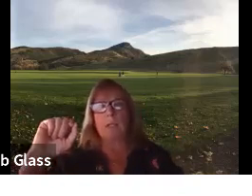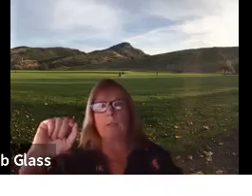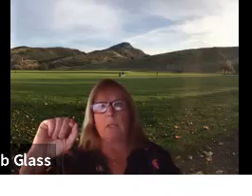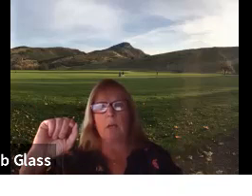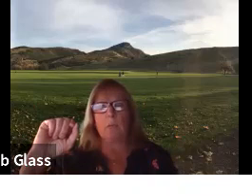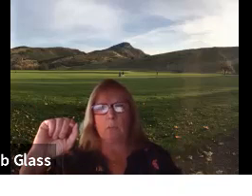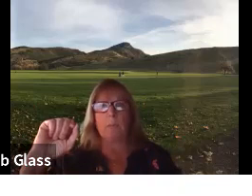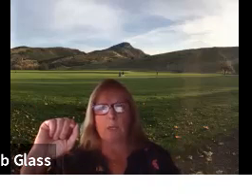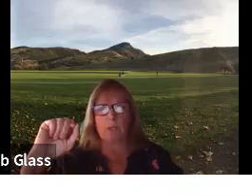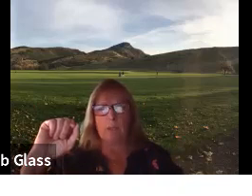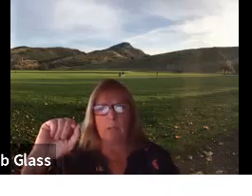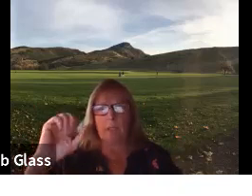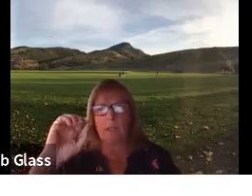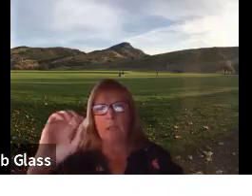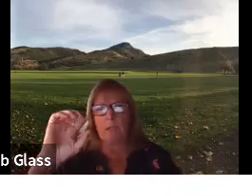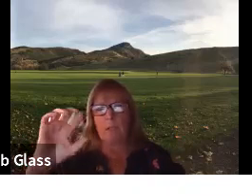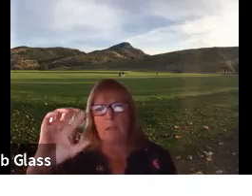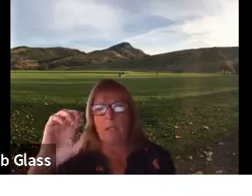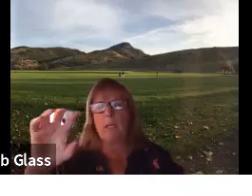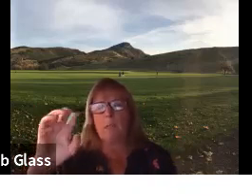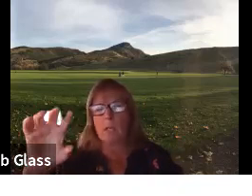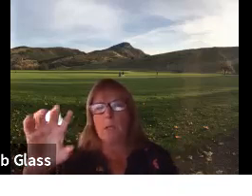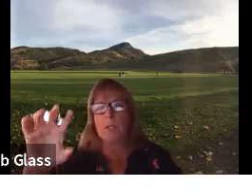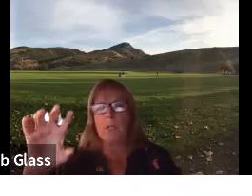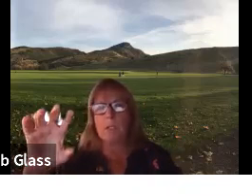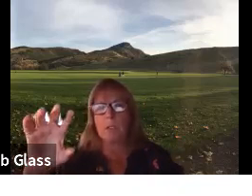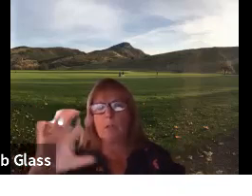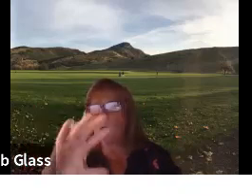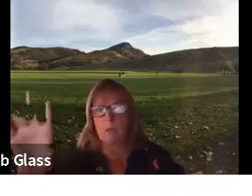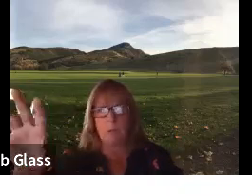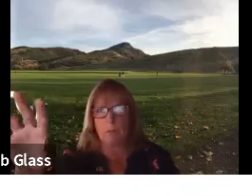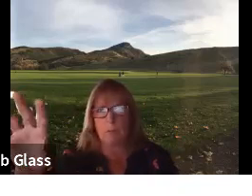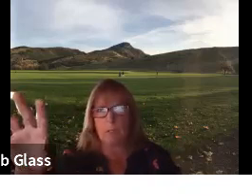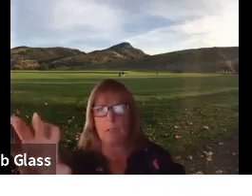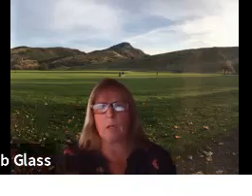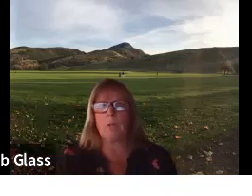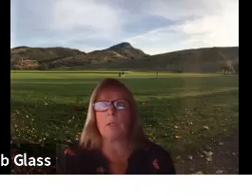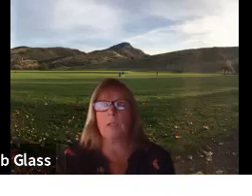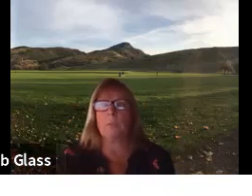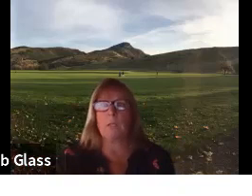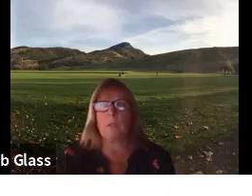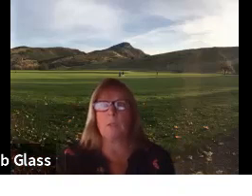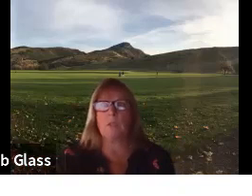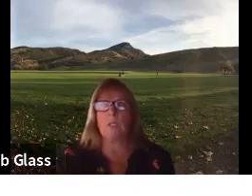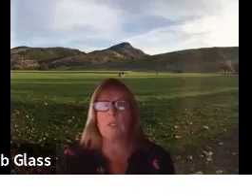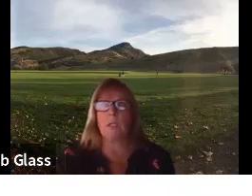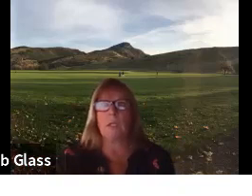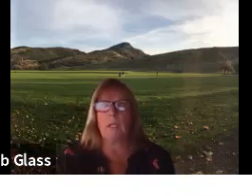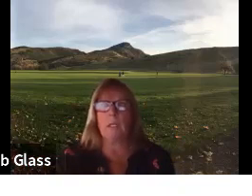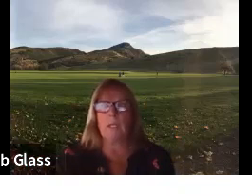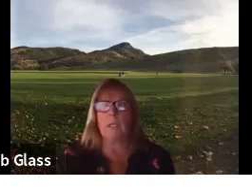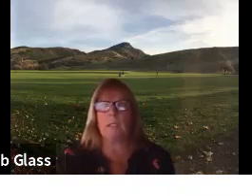at the end of the day on which we're measured. But the data comes out in the DSQ, but it's not currently used by the ministry